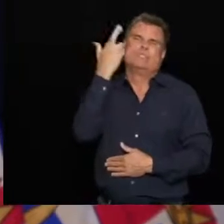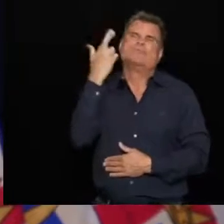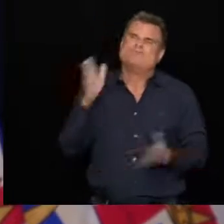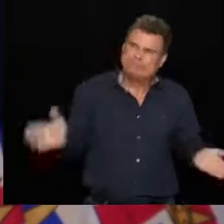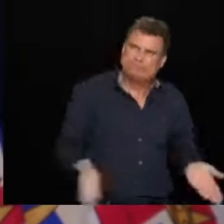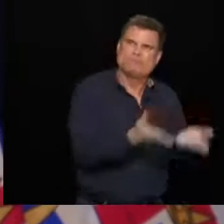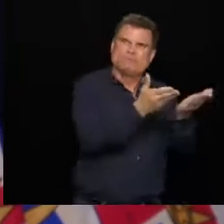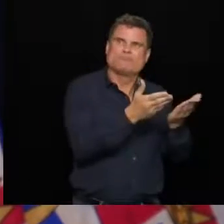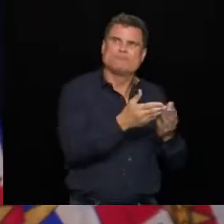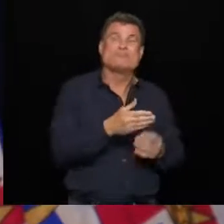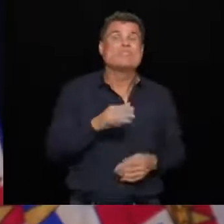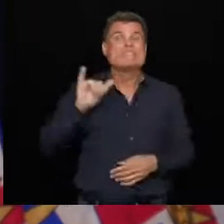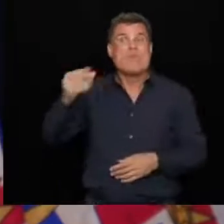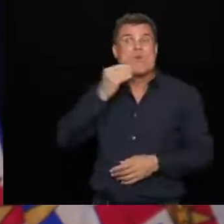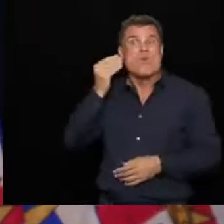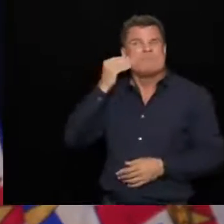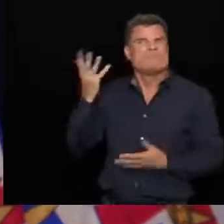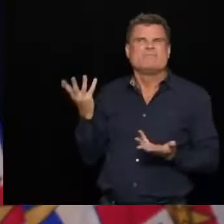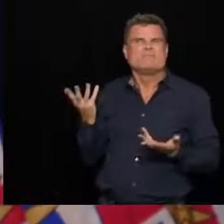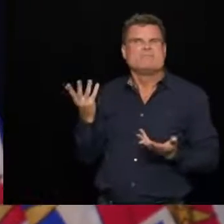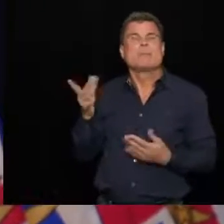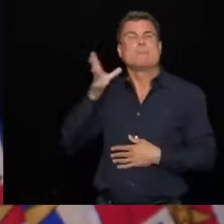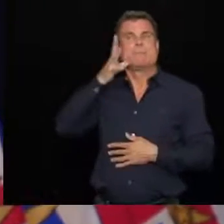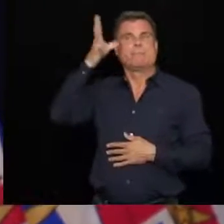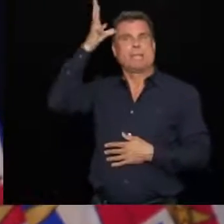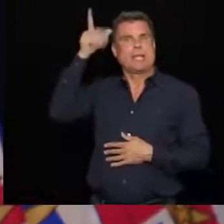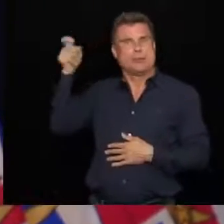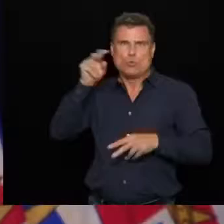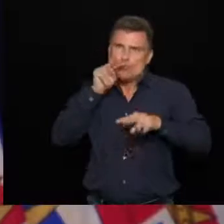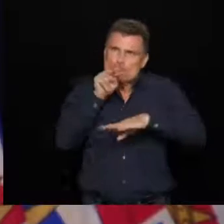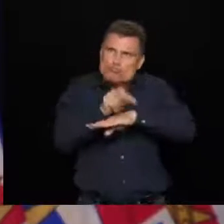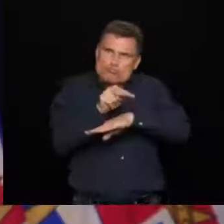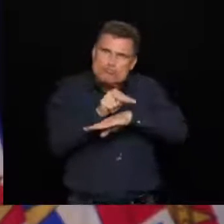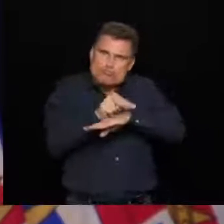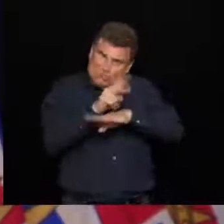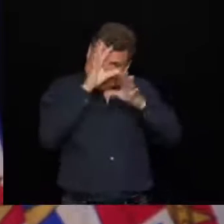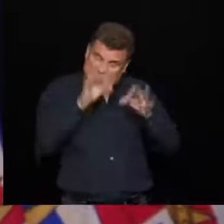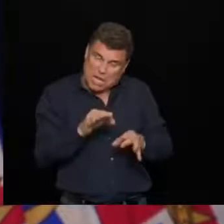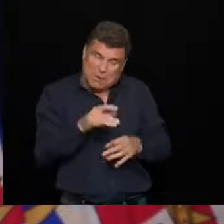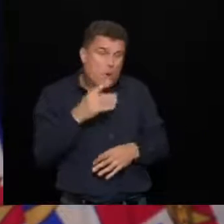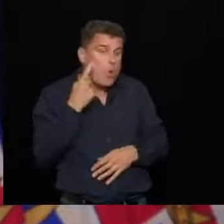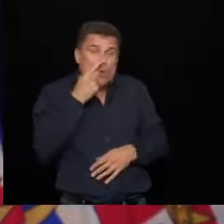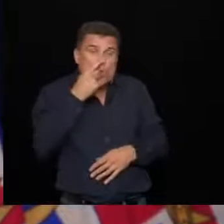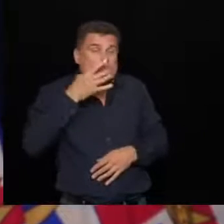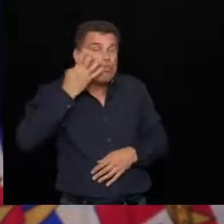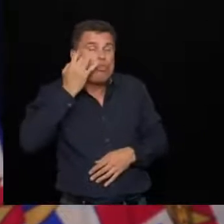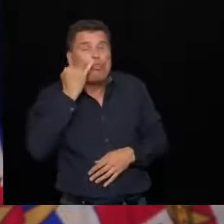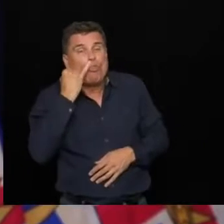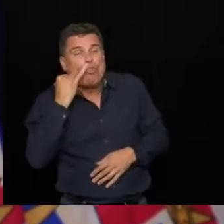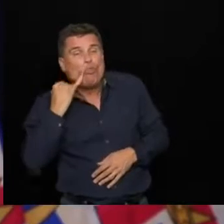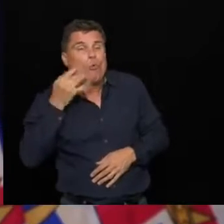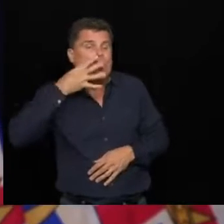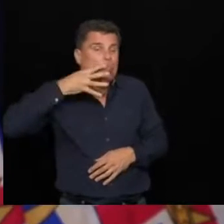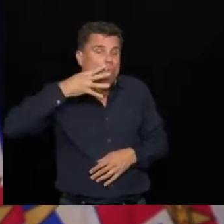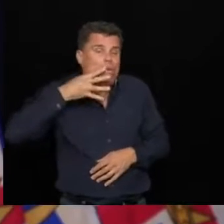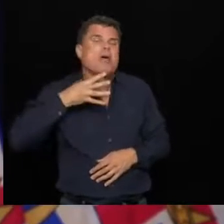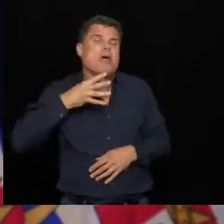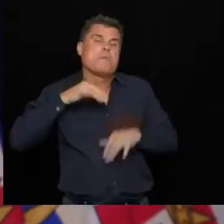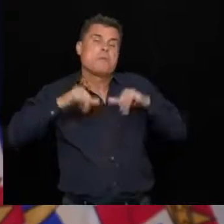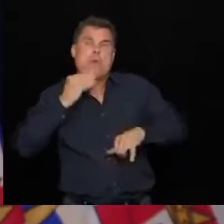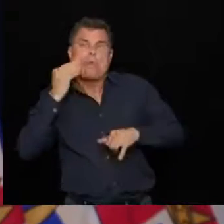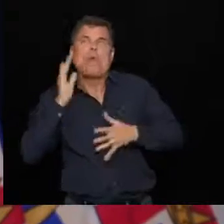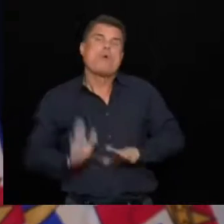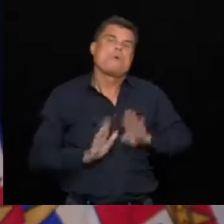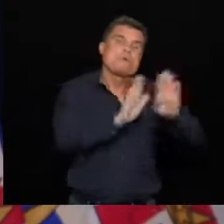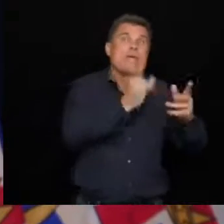parents need to make that decision. There's some things that absolutely, if you have a fever, if you have a cough, those are things